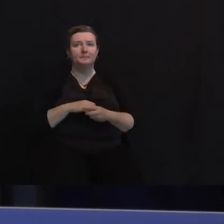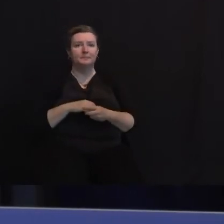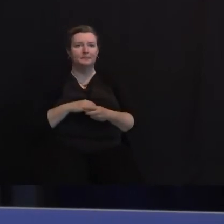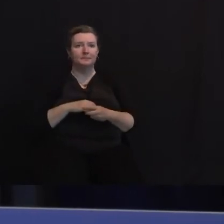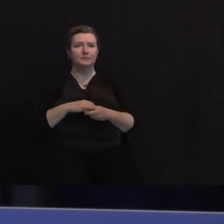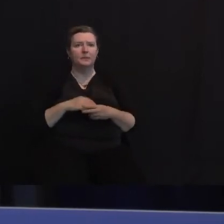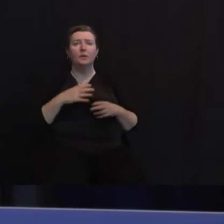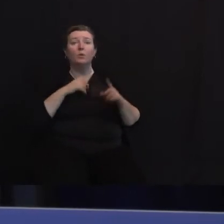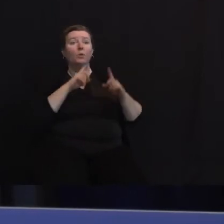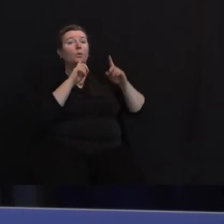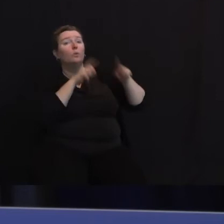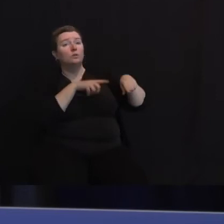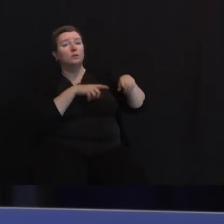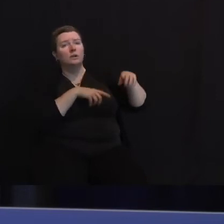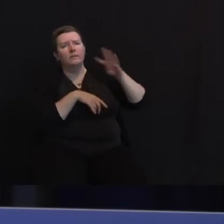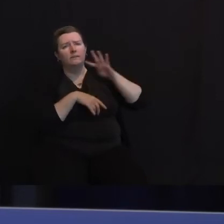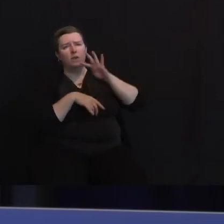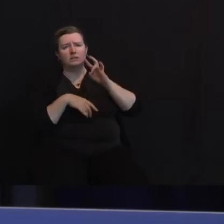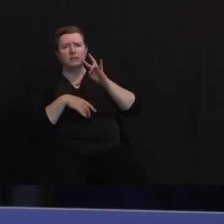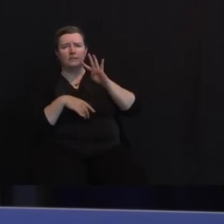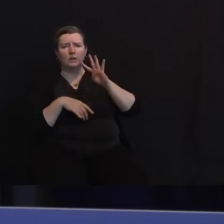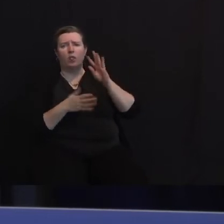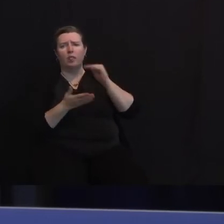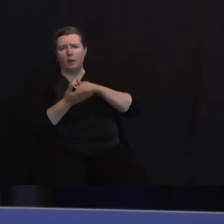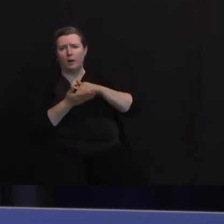474,000 doses, of which